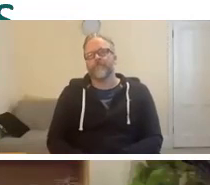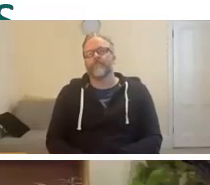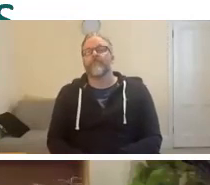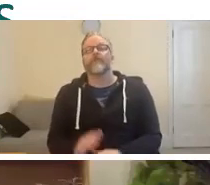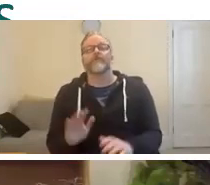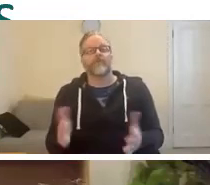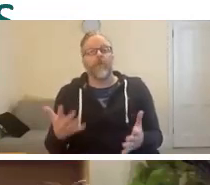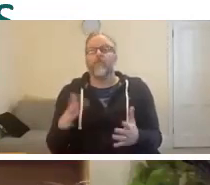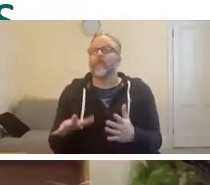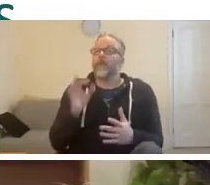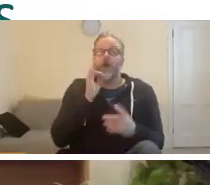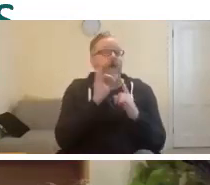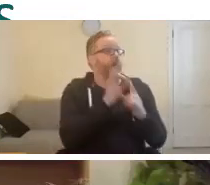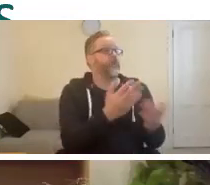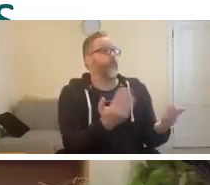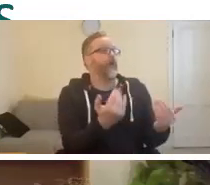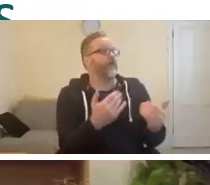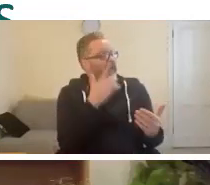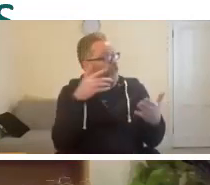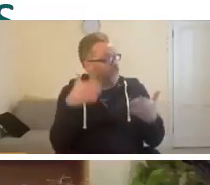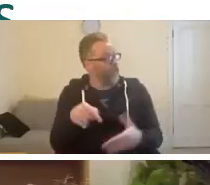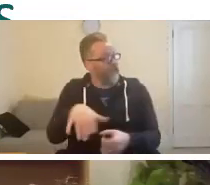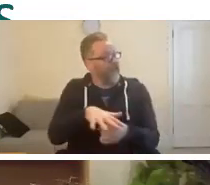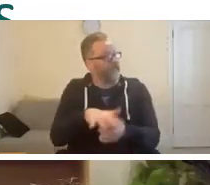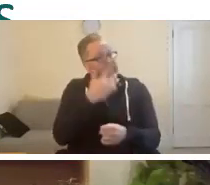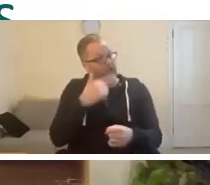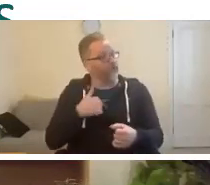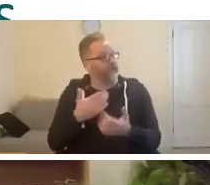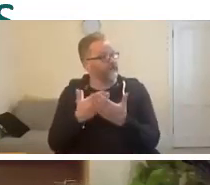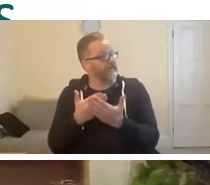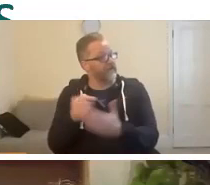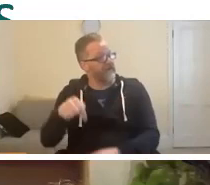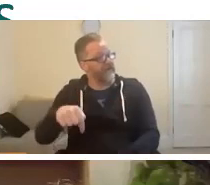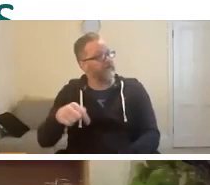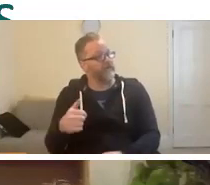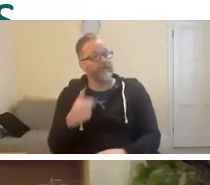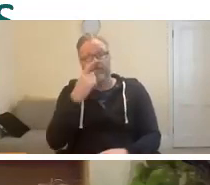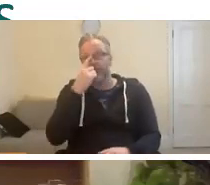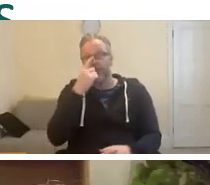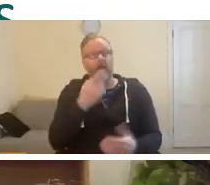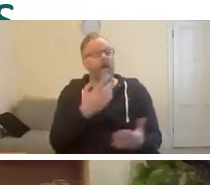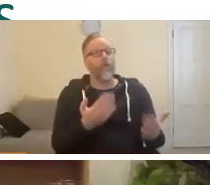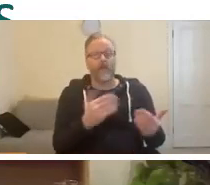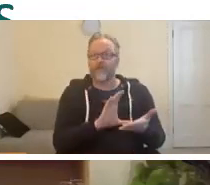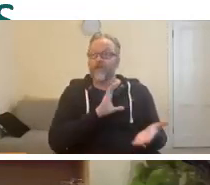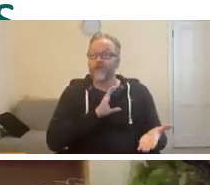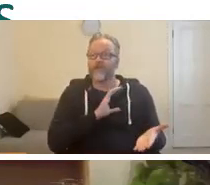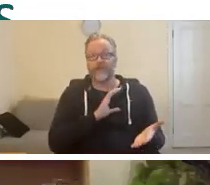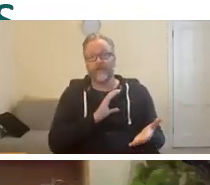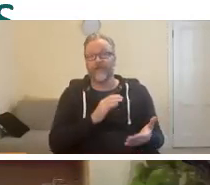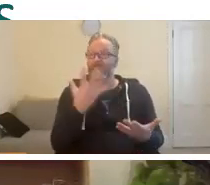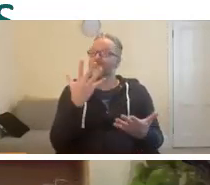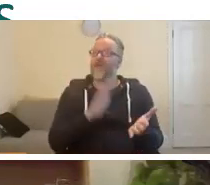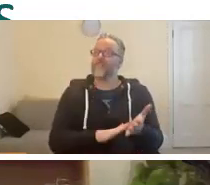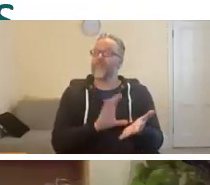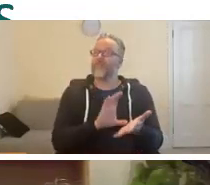So we applied to Wellcome to focus on this area, to conduct a study, and Wellcome funded us again for 5 months